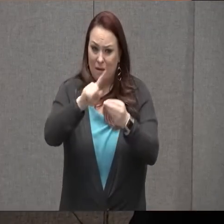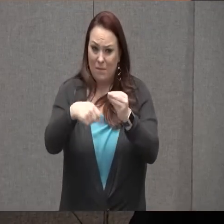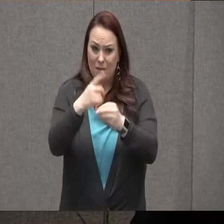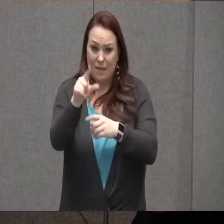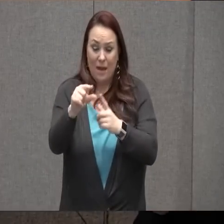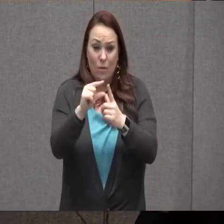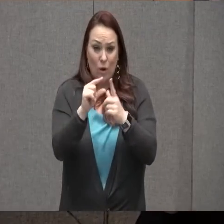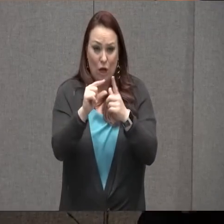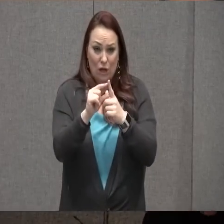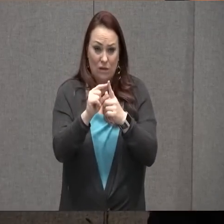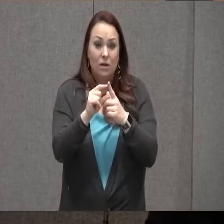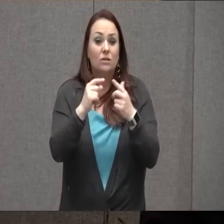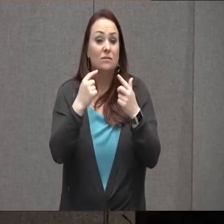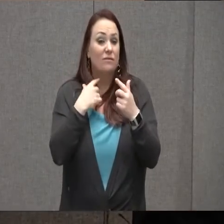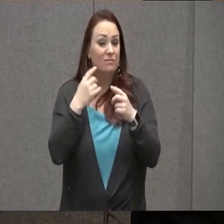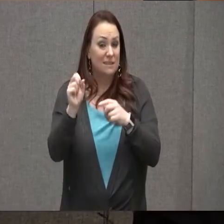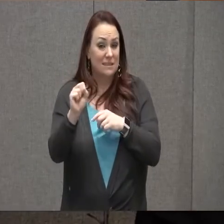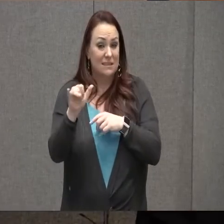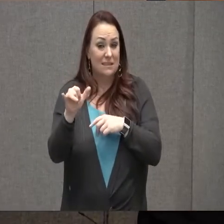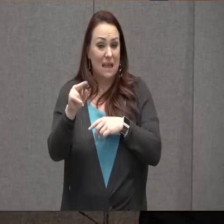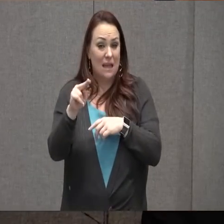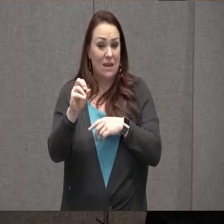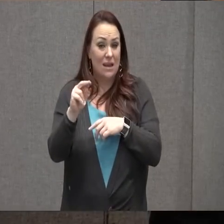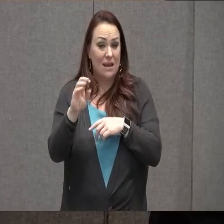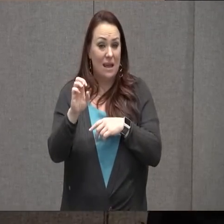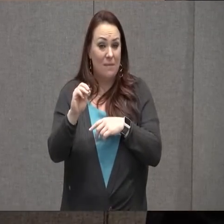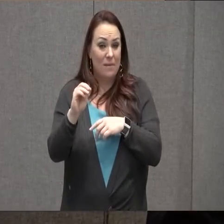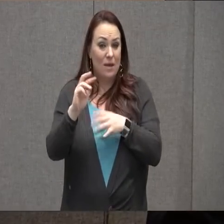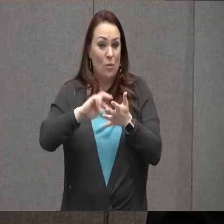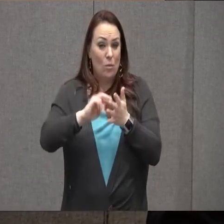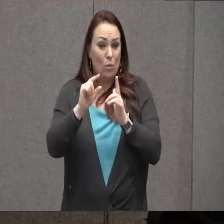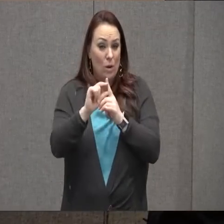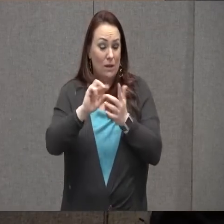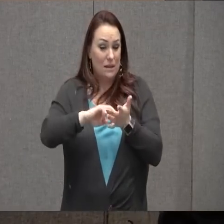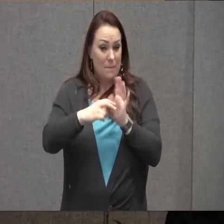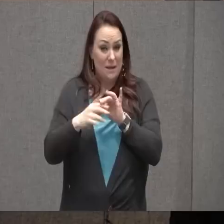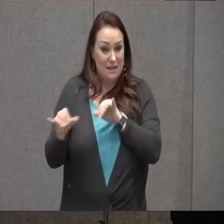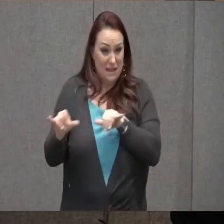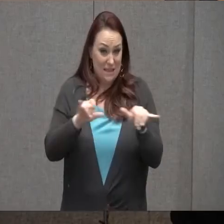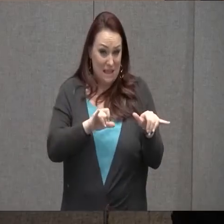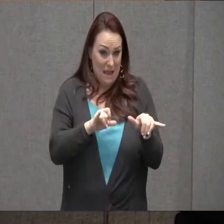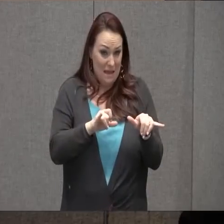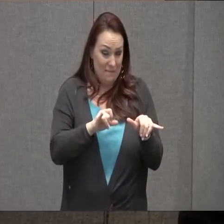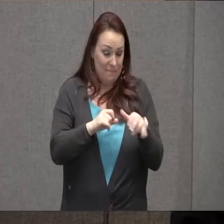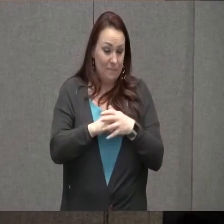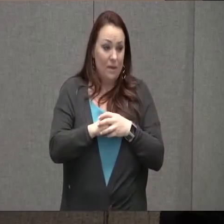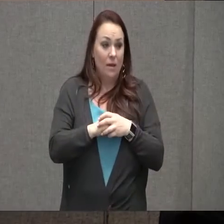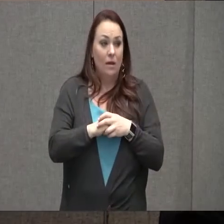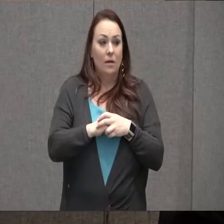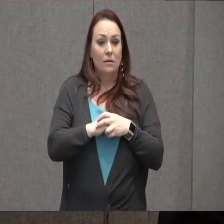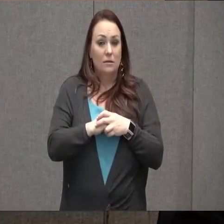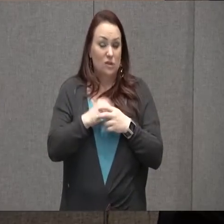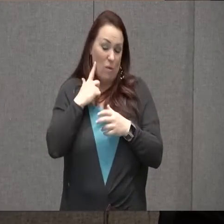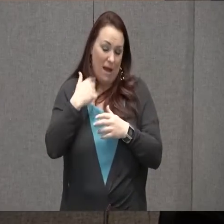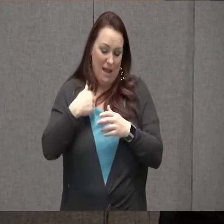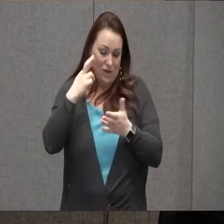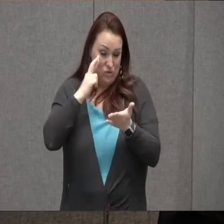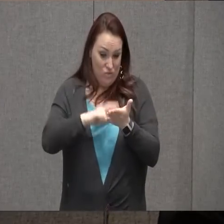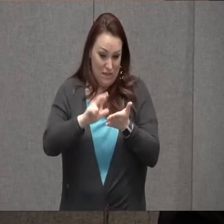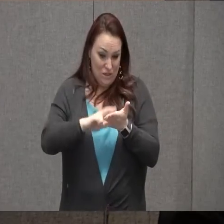did some research on my computer. One of the words that they came up with, or that the thesaurus said, was this